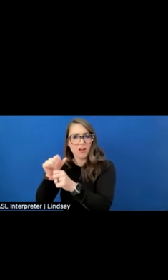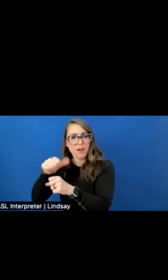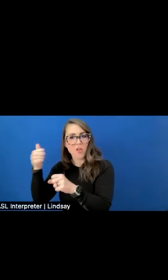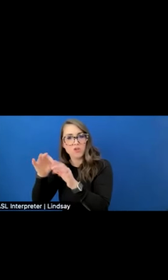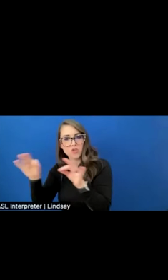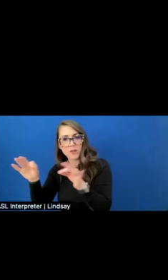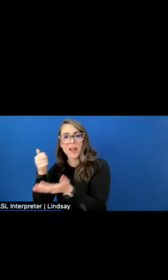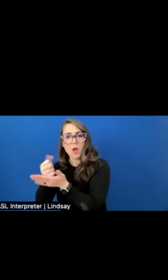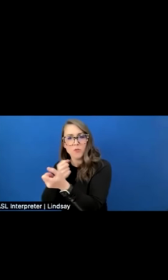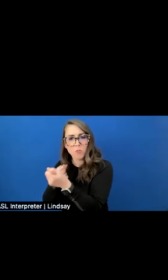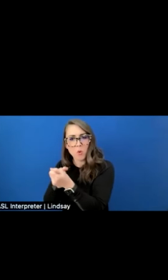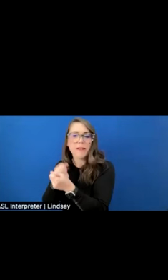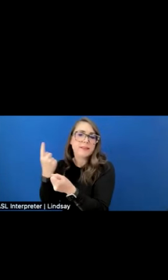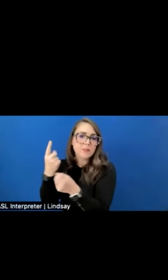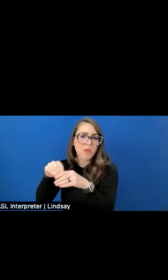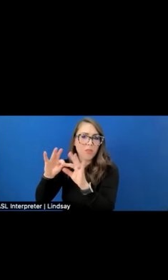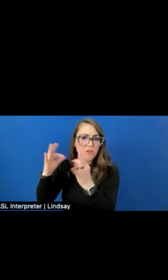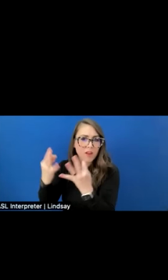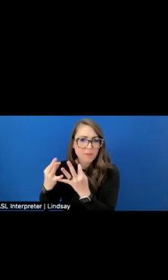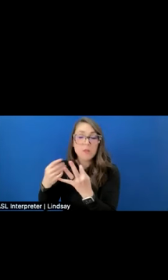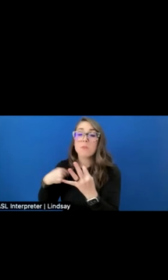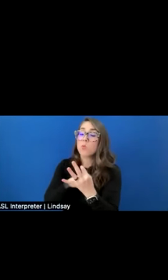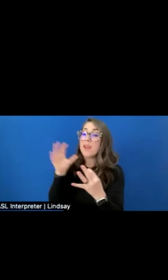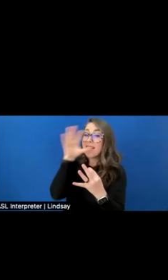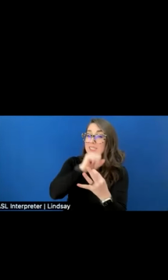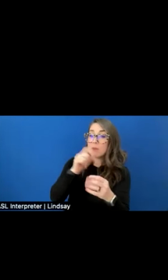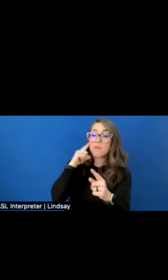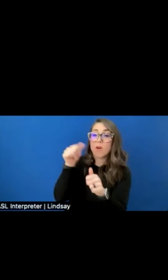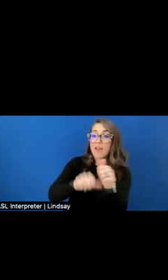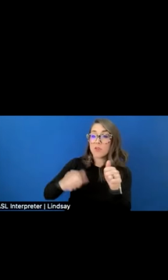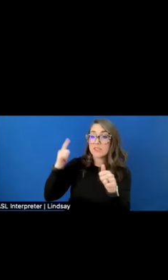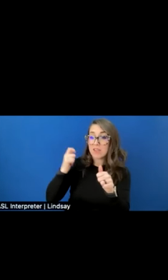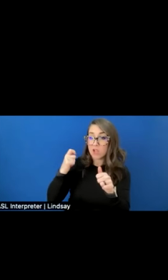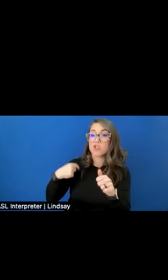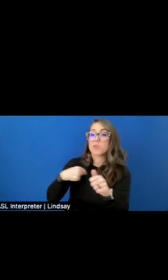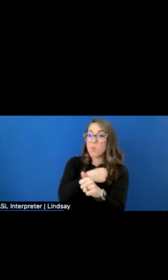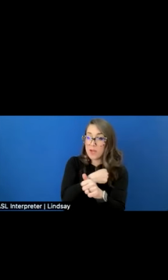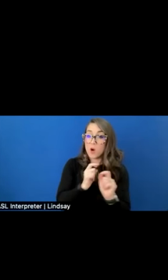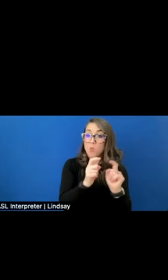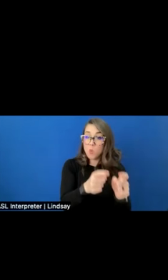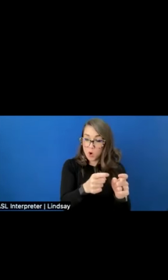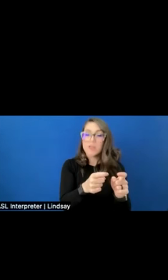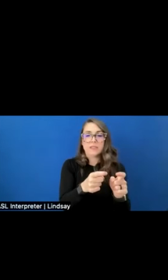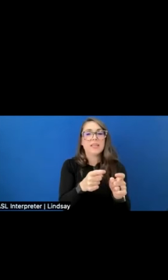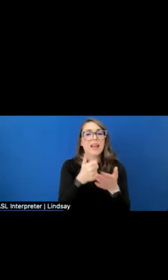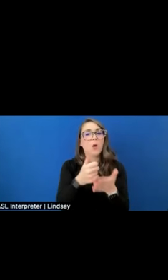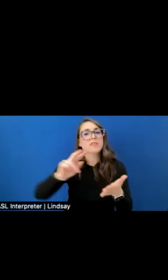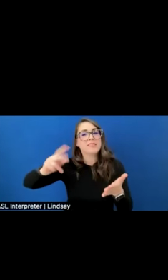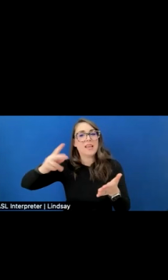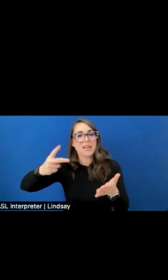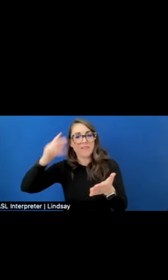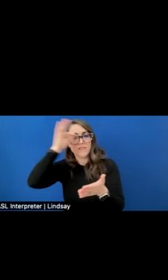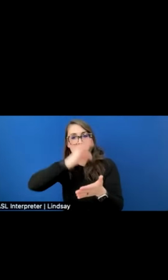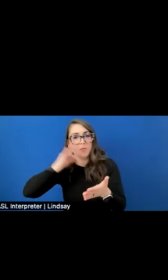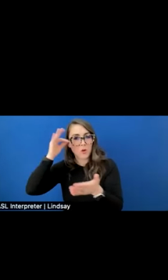on scholar responses, we estimate that for every scholarship we award, a second Filipino has a chance to study. Finally, our data shows that when comparing the economic standing of scholars and their